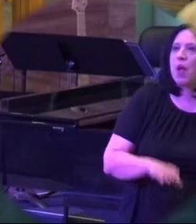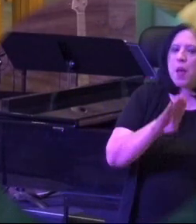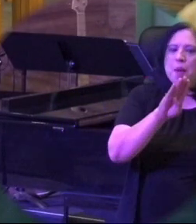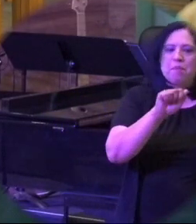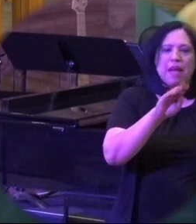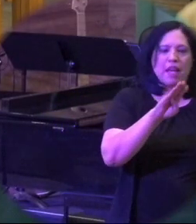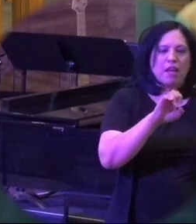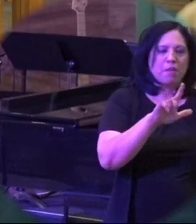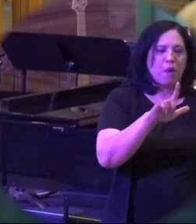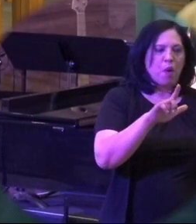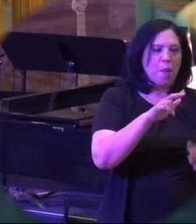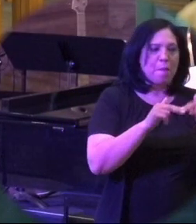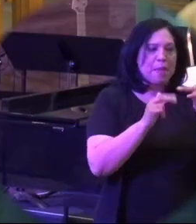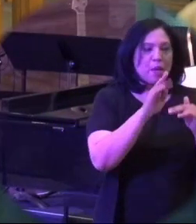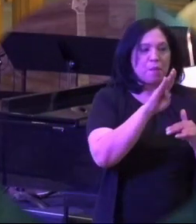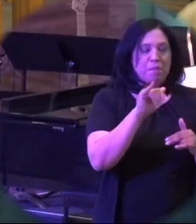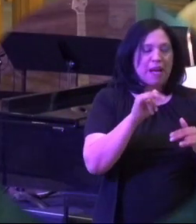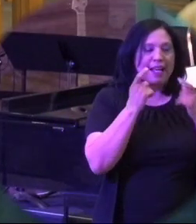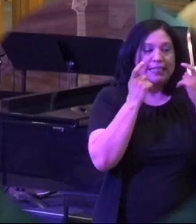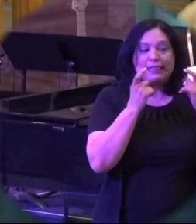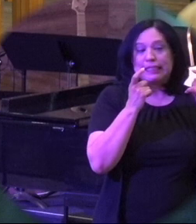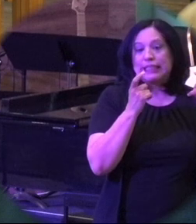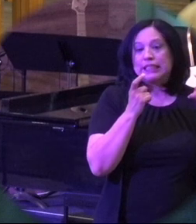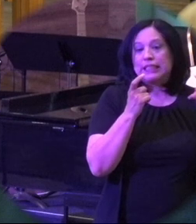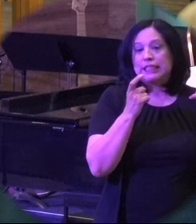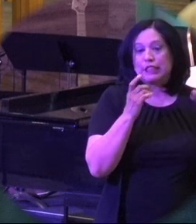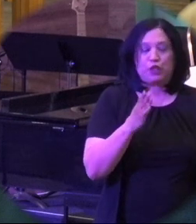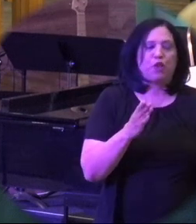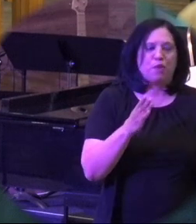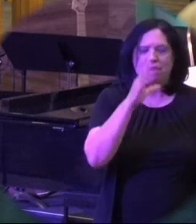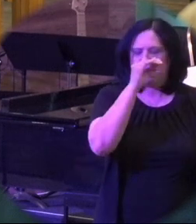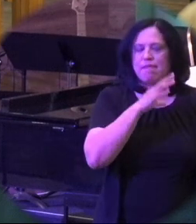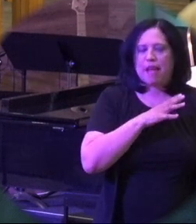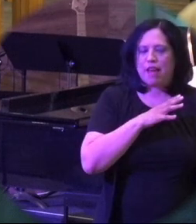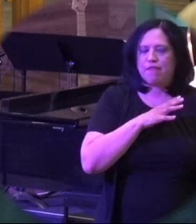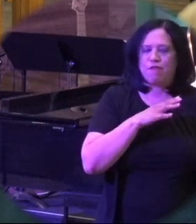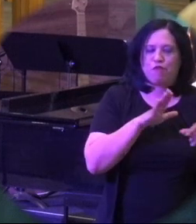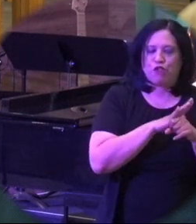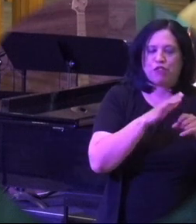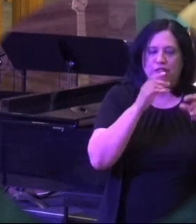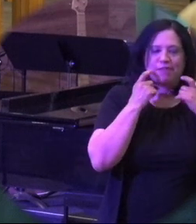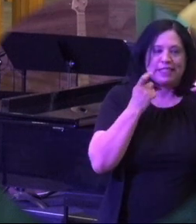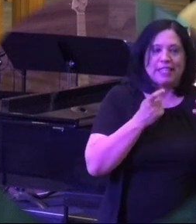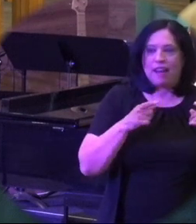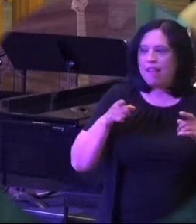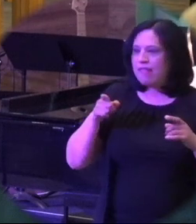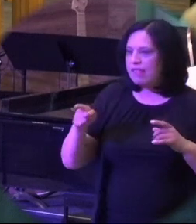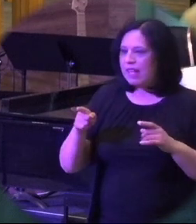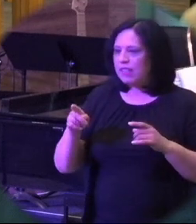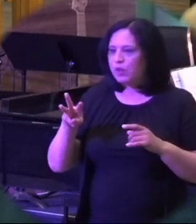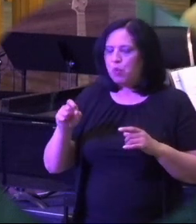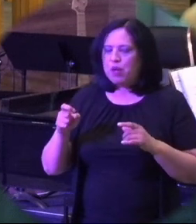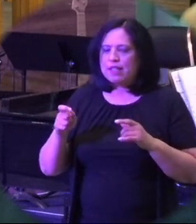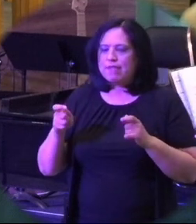Babel was built by sinful men, and the tower on Calvary was orchestrated by